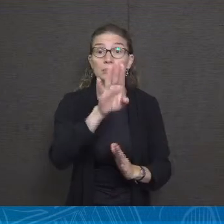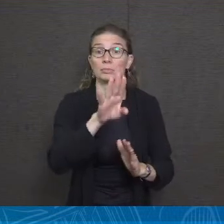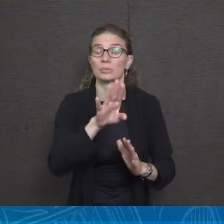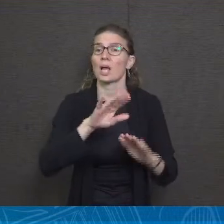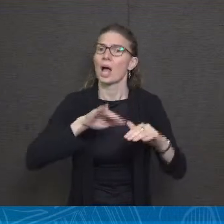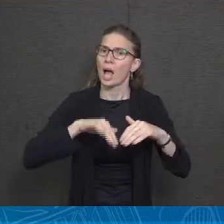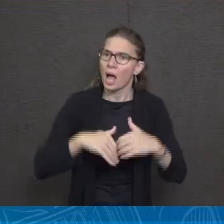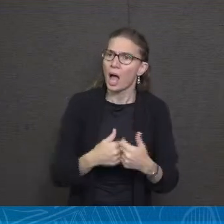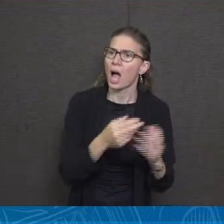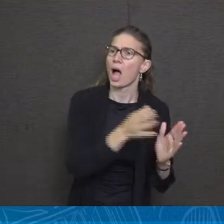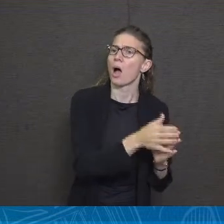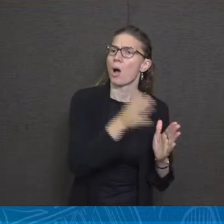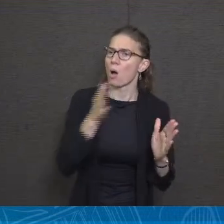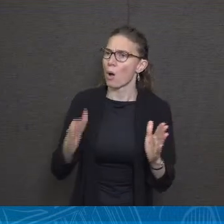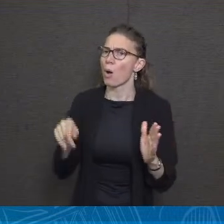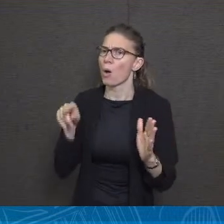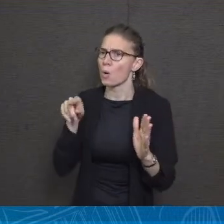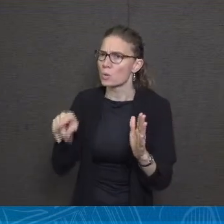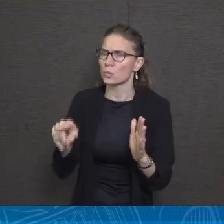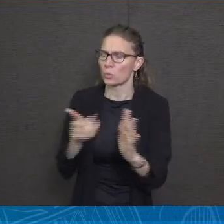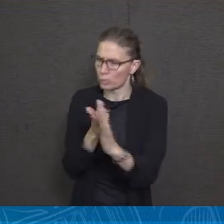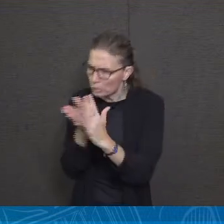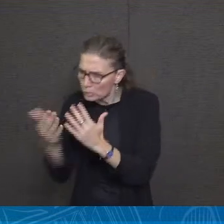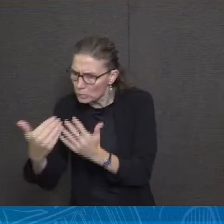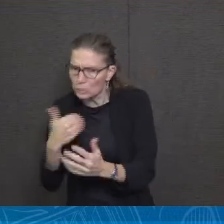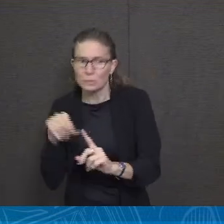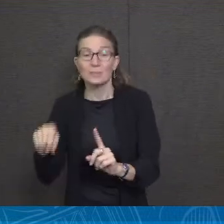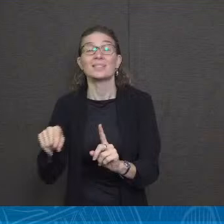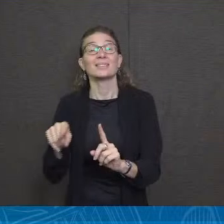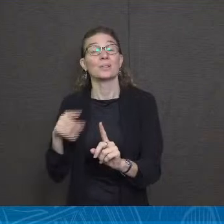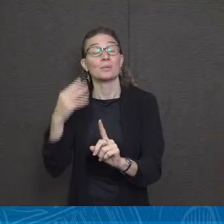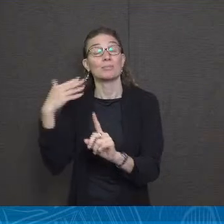diligence? What due diligence was in this field